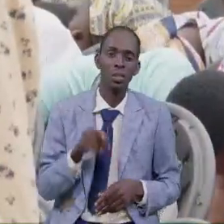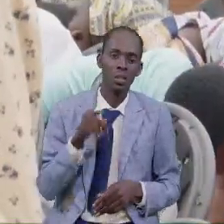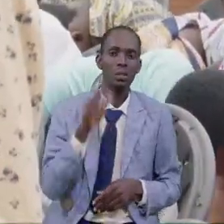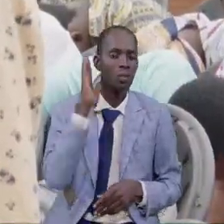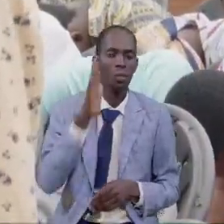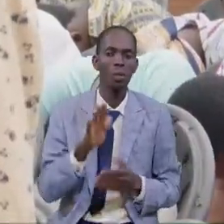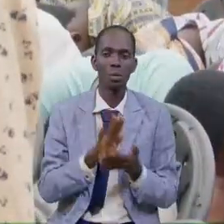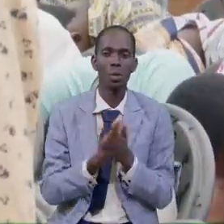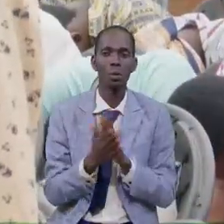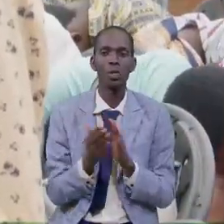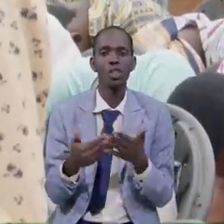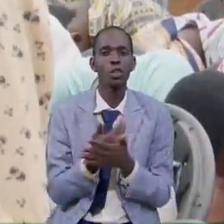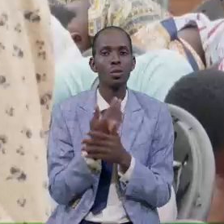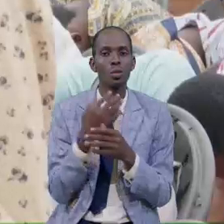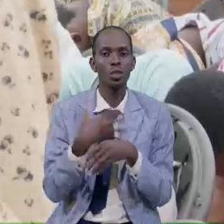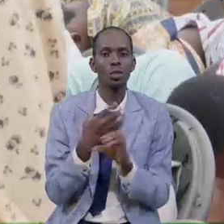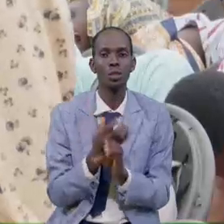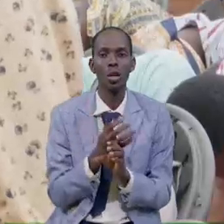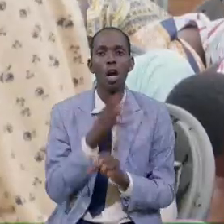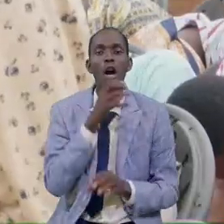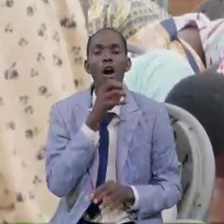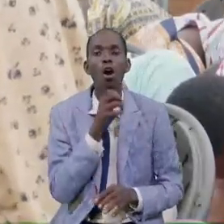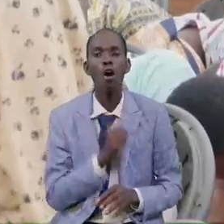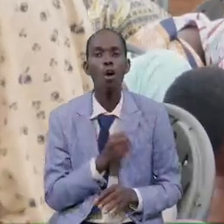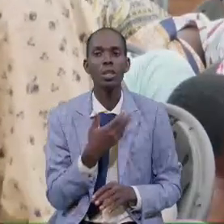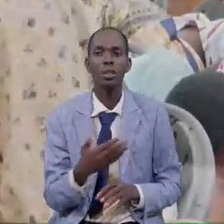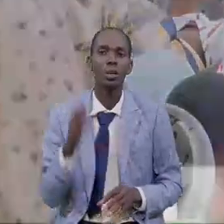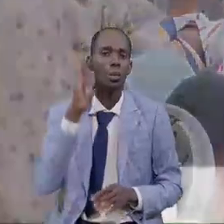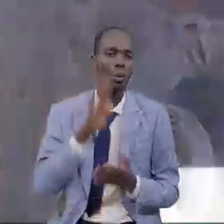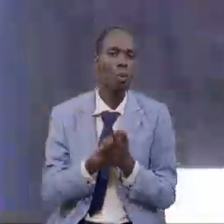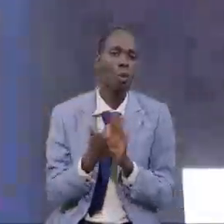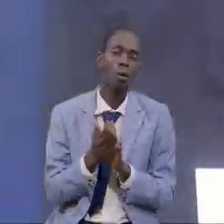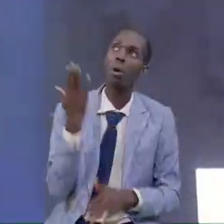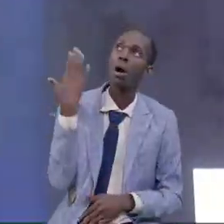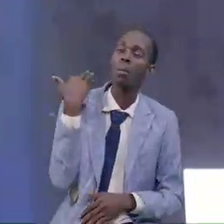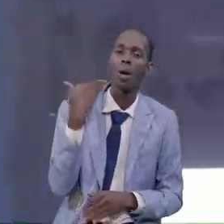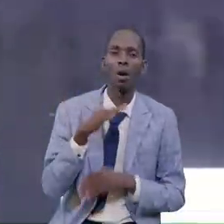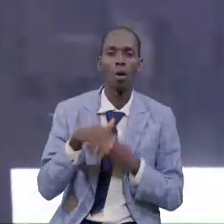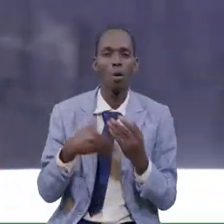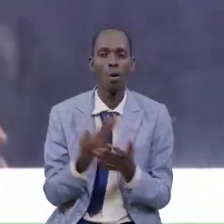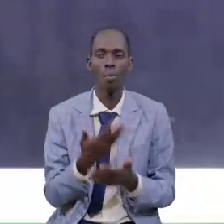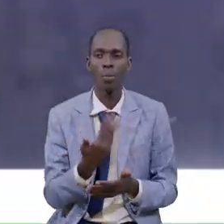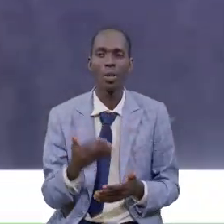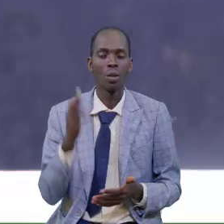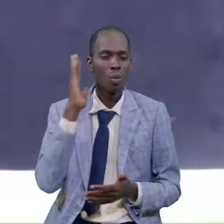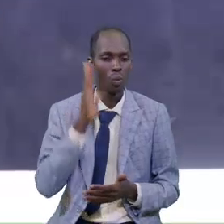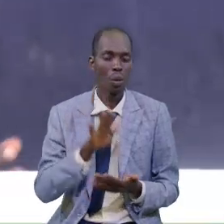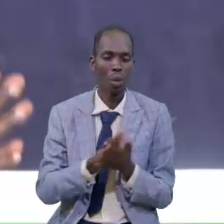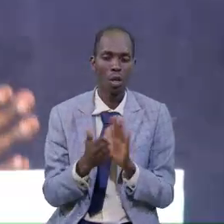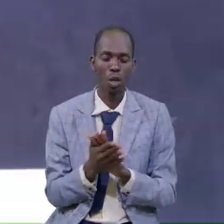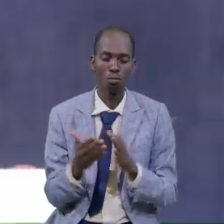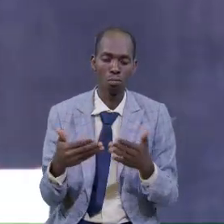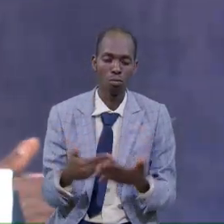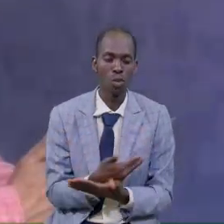Old things will pass away and all things will become new. This